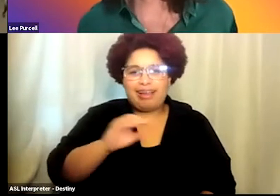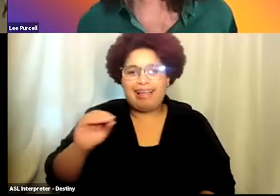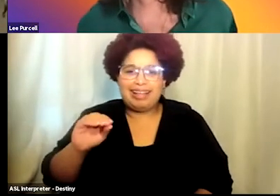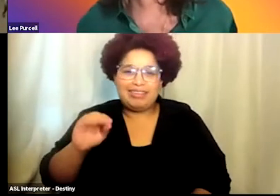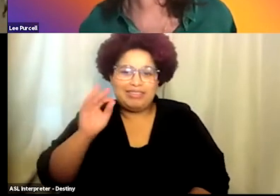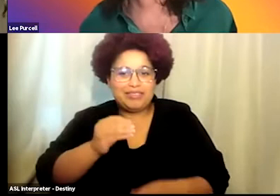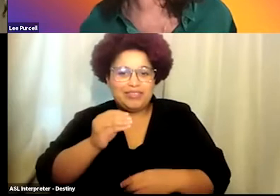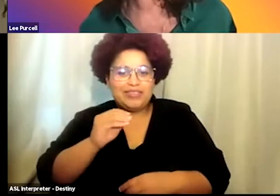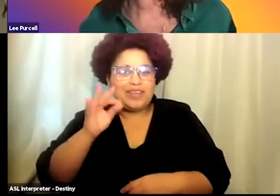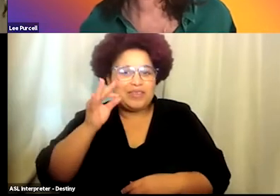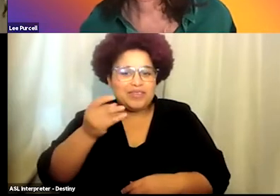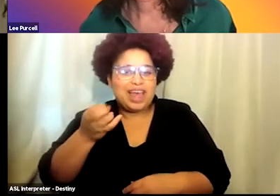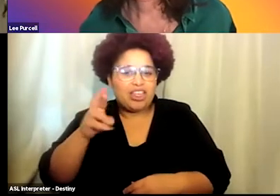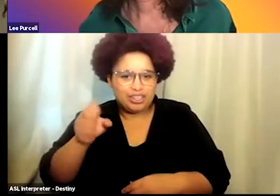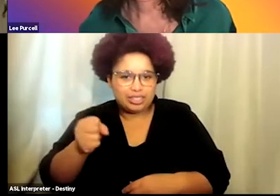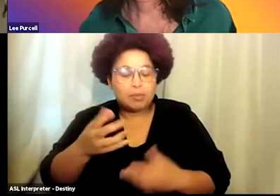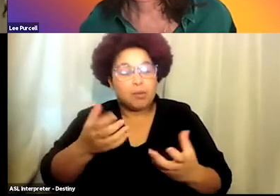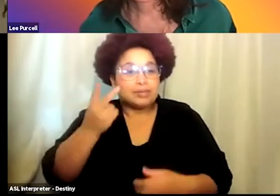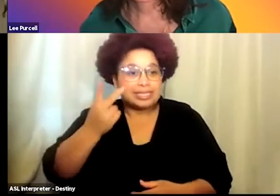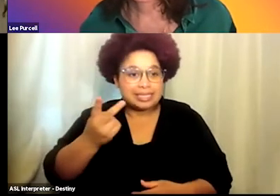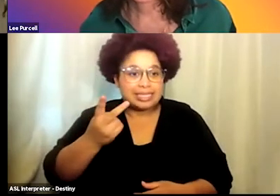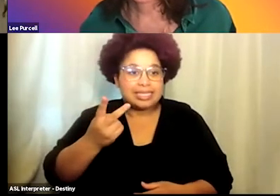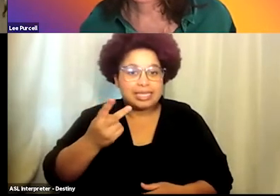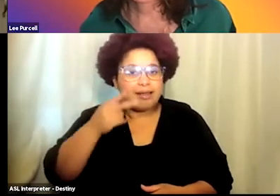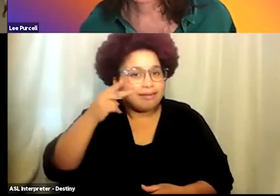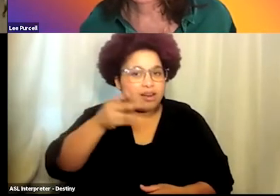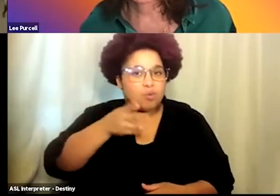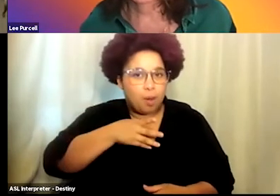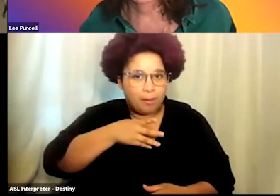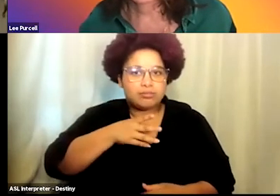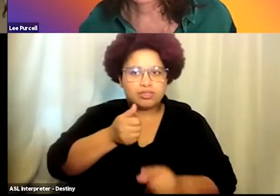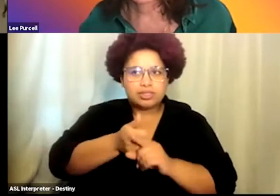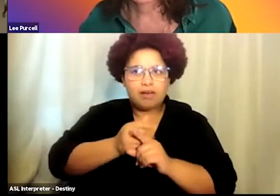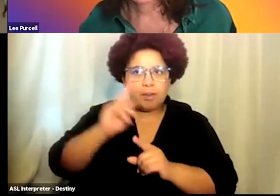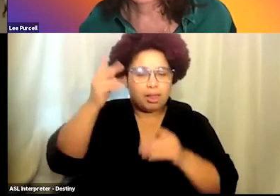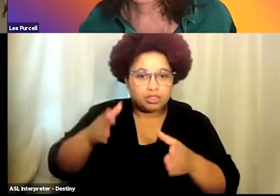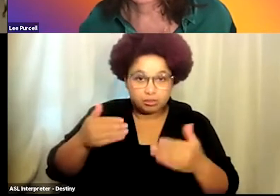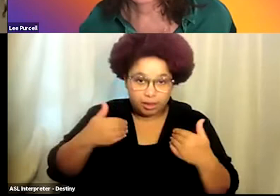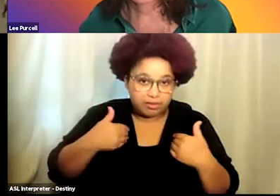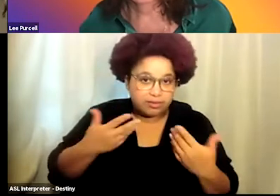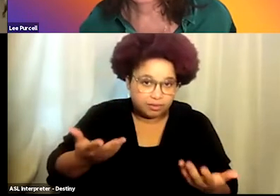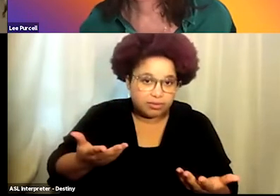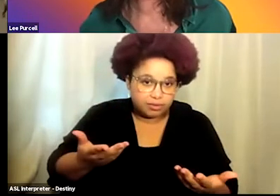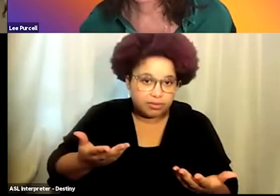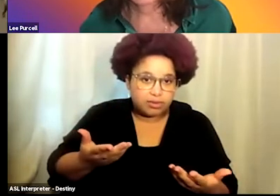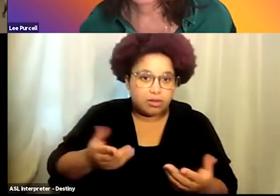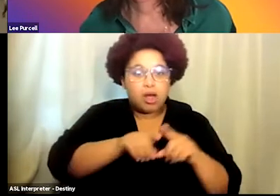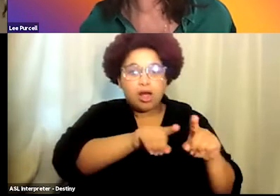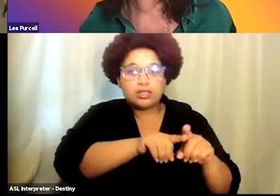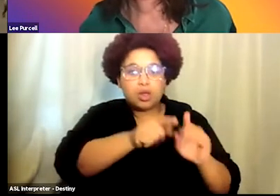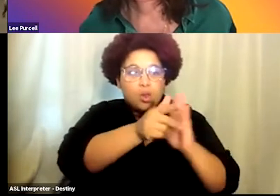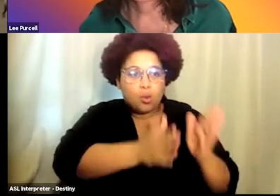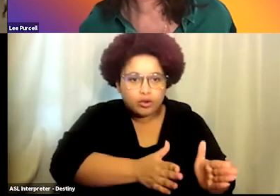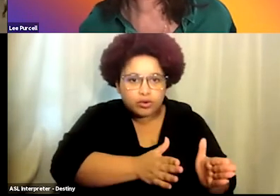But what I'd like to see as a Native woman, to be a politician, as we have, and to also be a